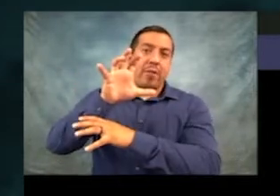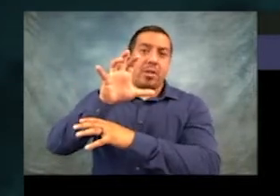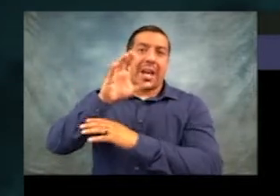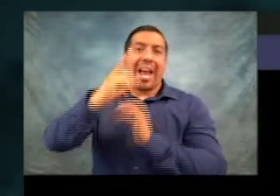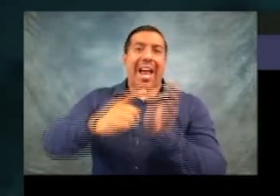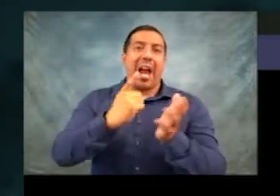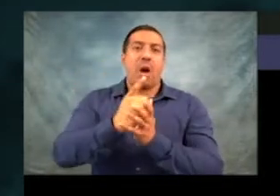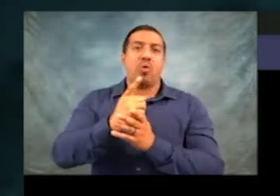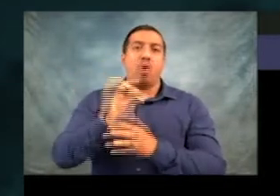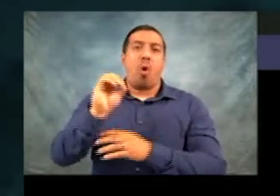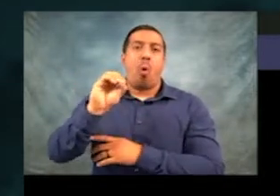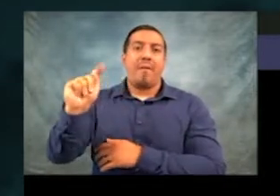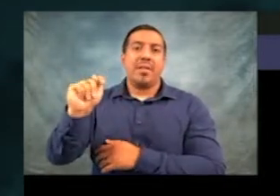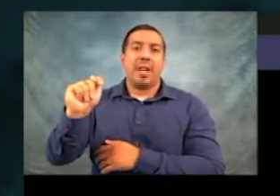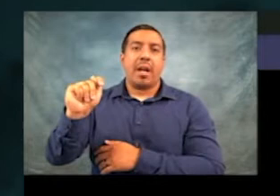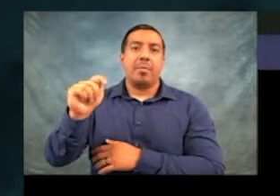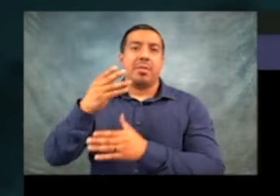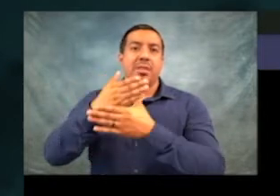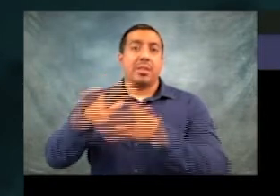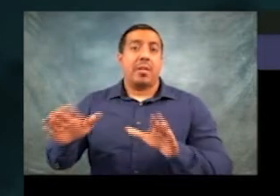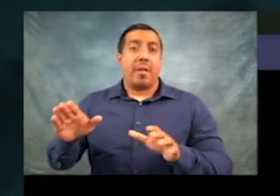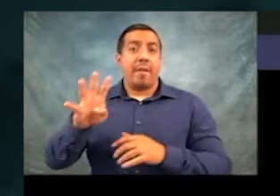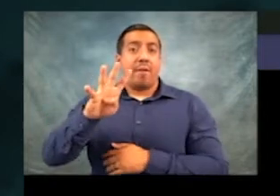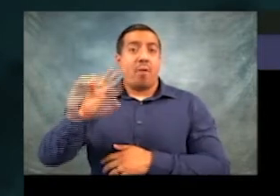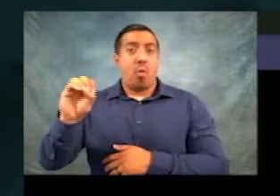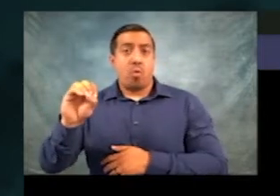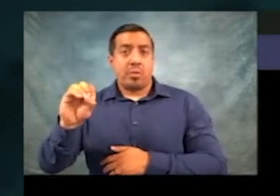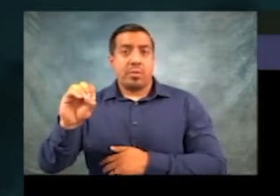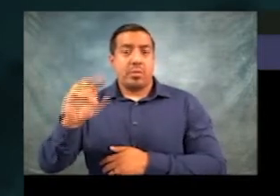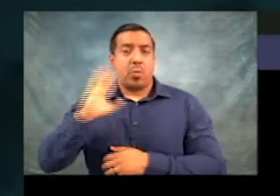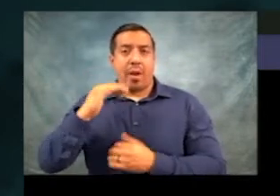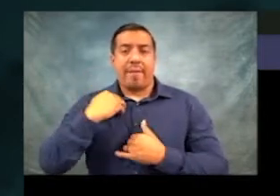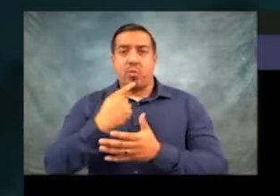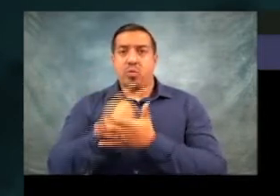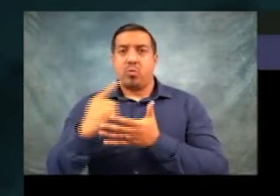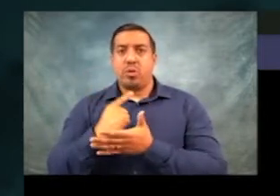overtime, which you can divide that number by 40 to